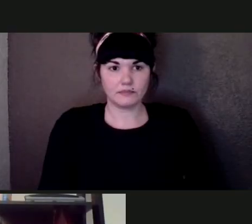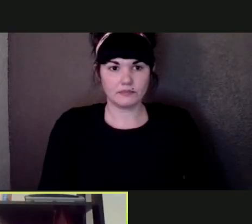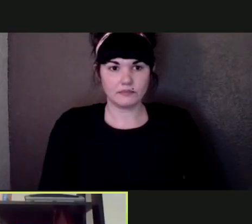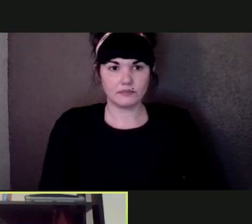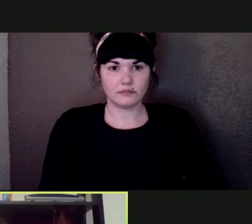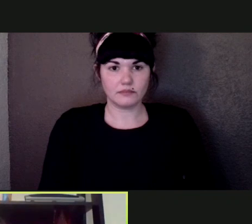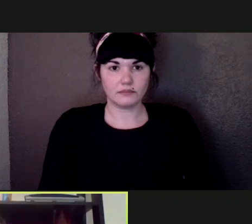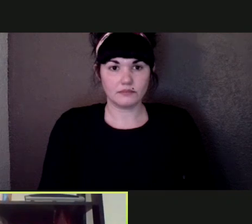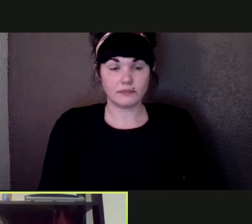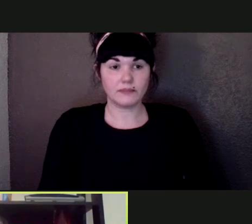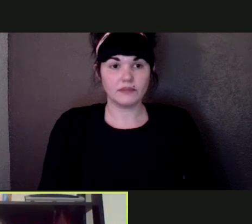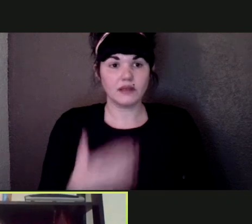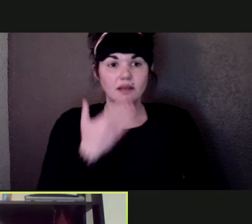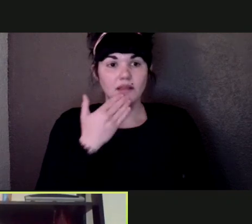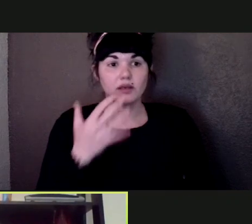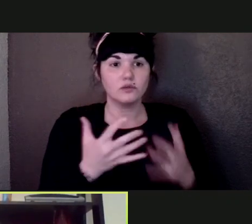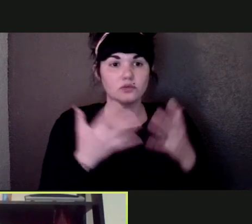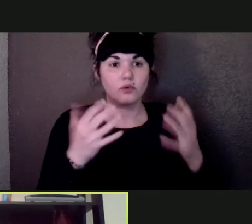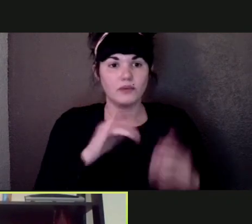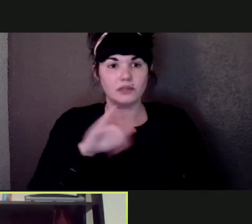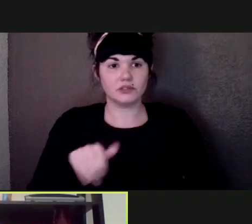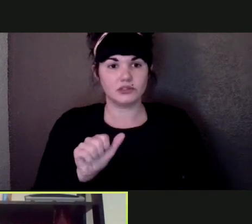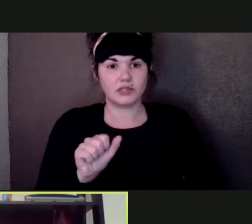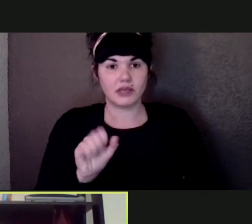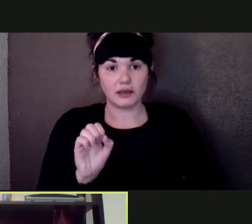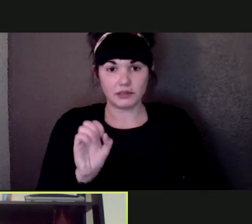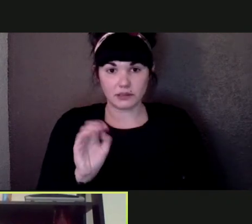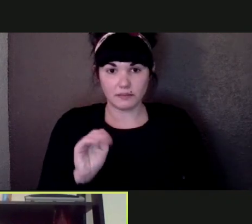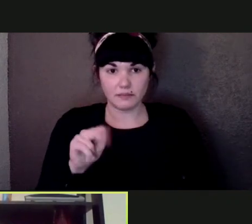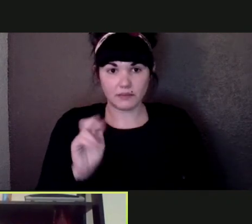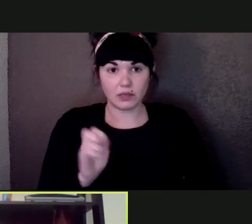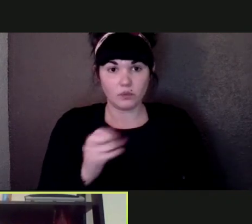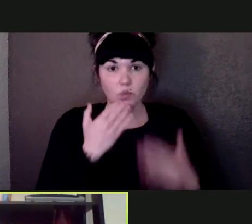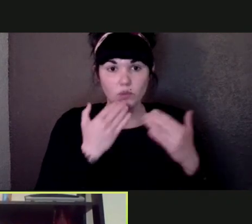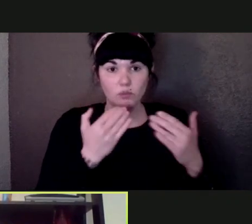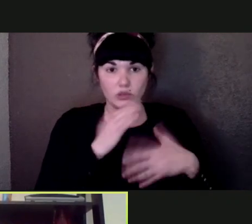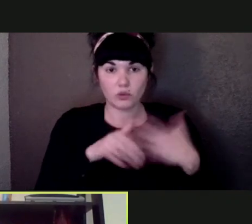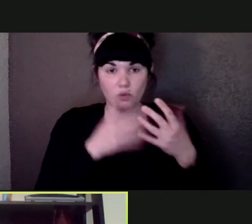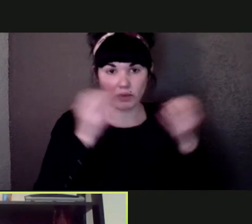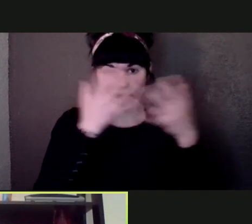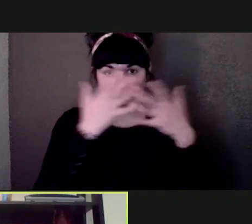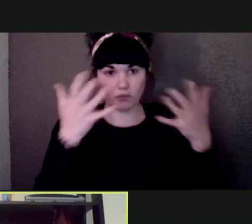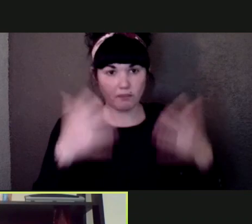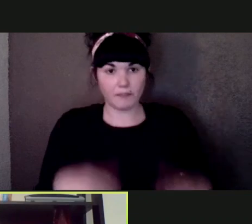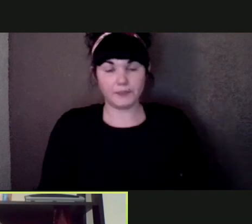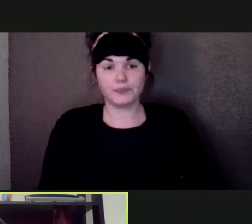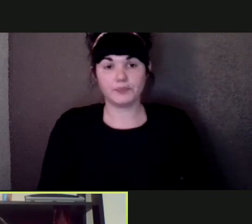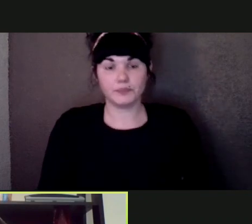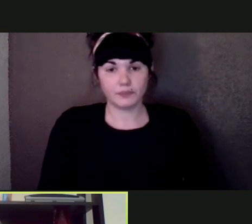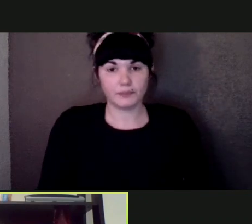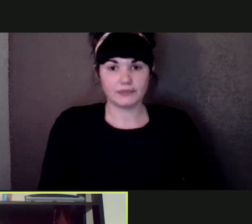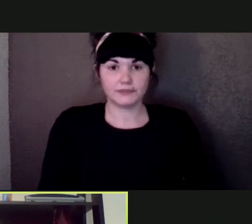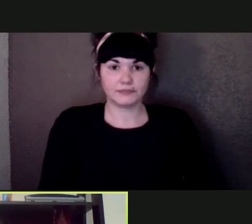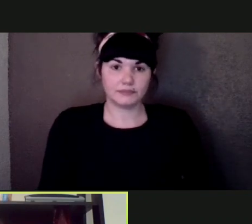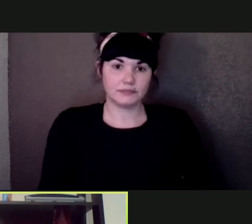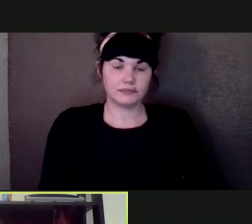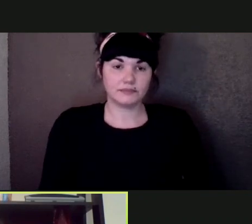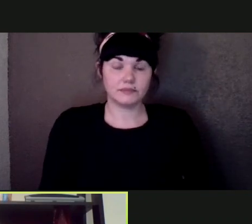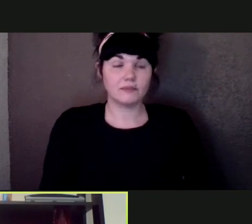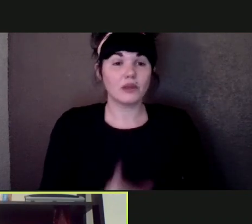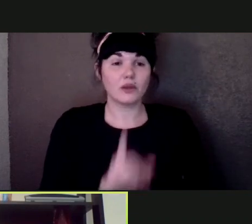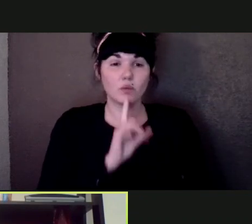Thank you so much, Jasmine. We appreciate all that information that you just shared. And, um, definitely, uh, it's very useful